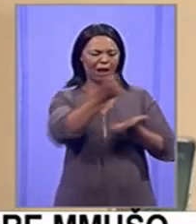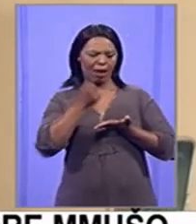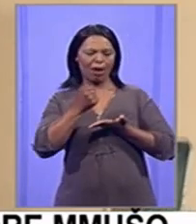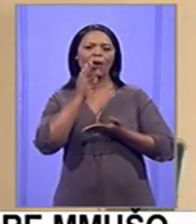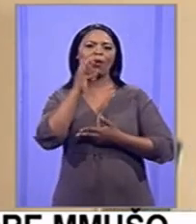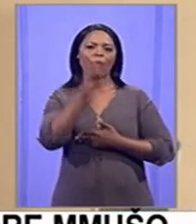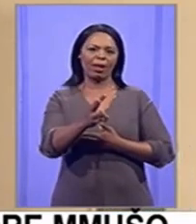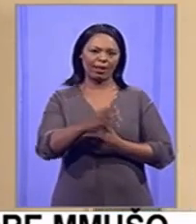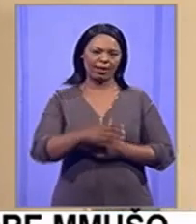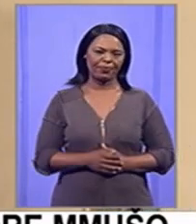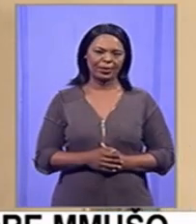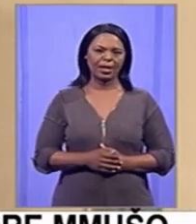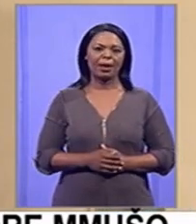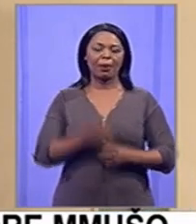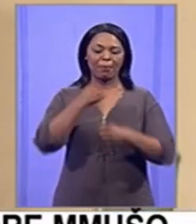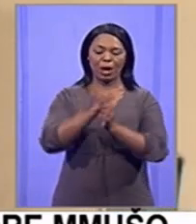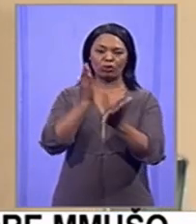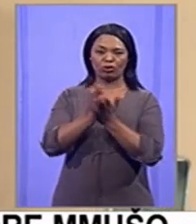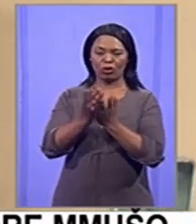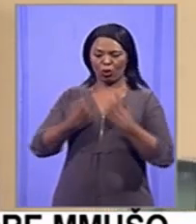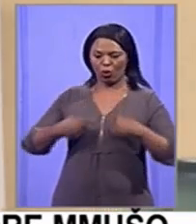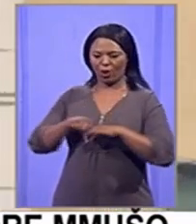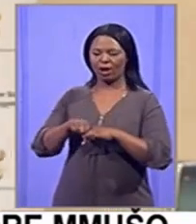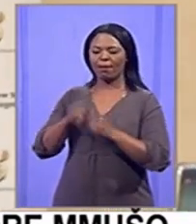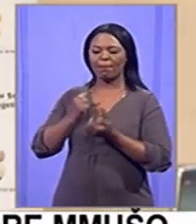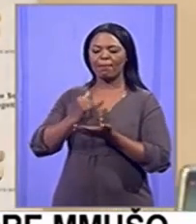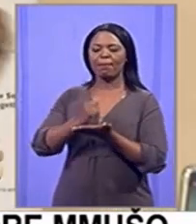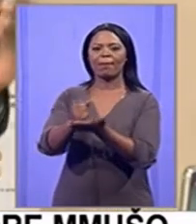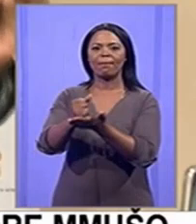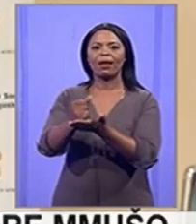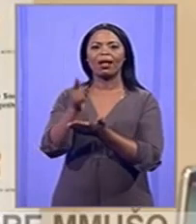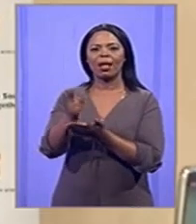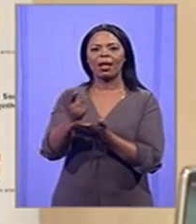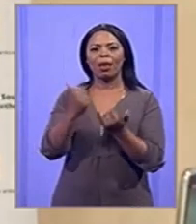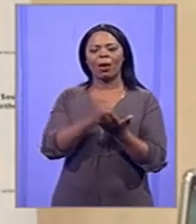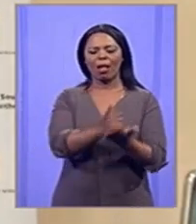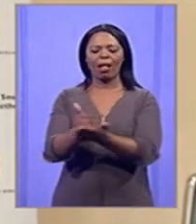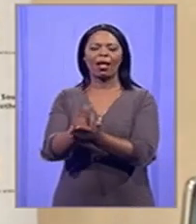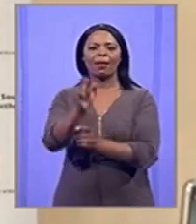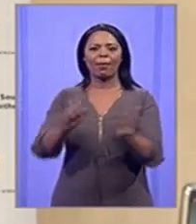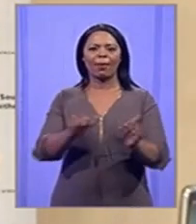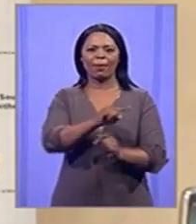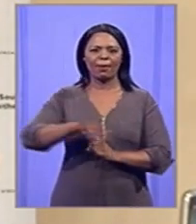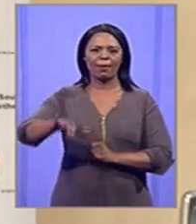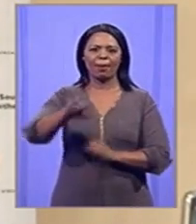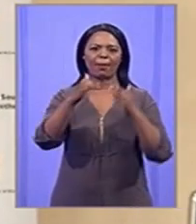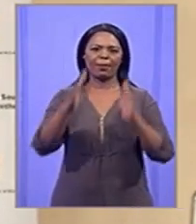assistance to make sure we restore the lives of our people.